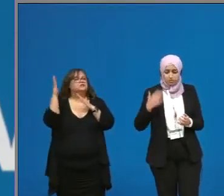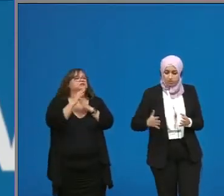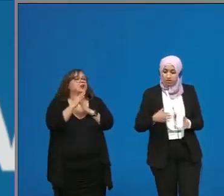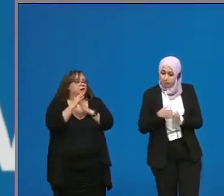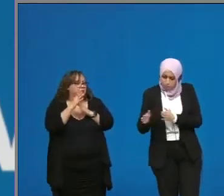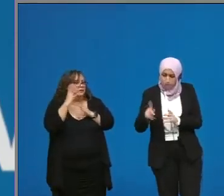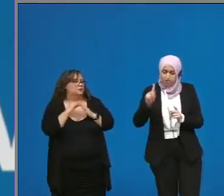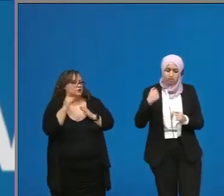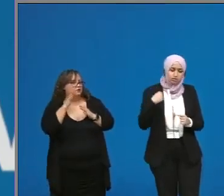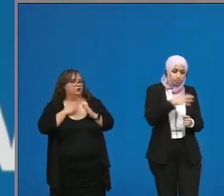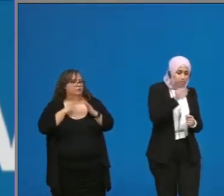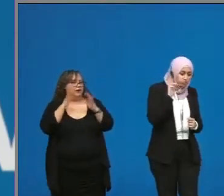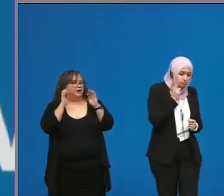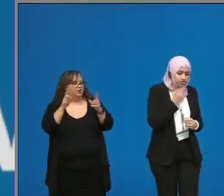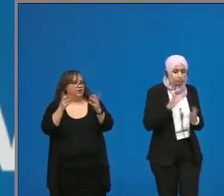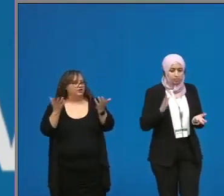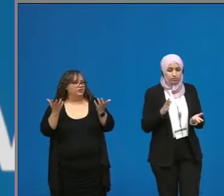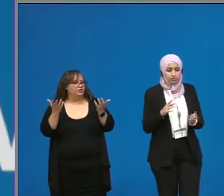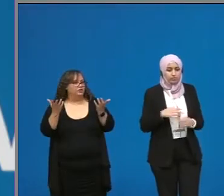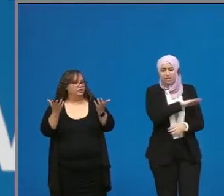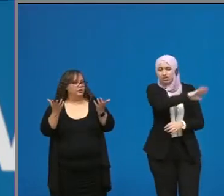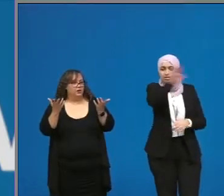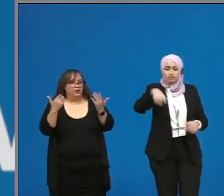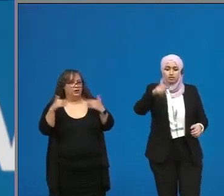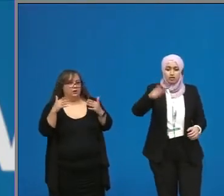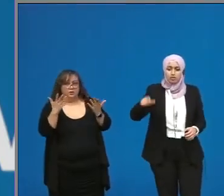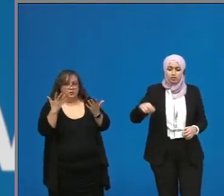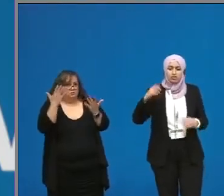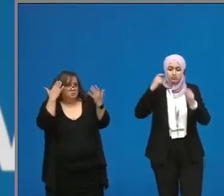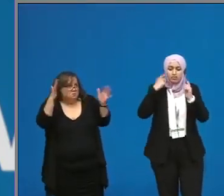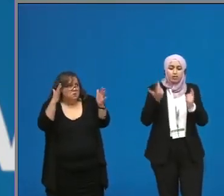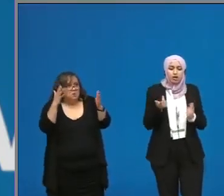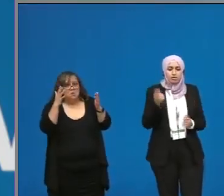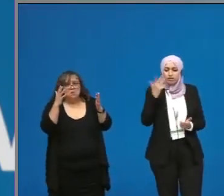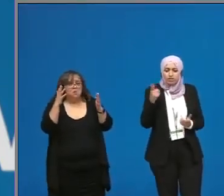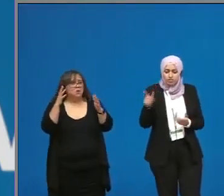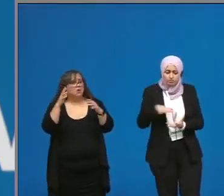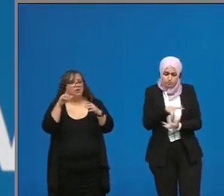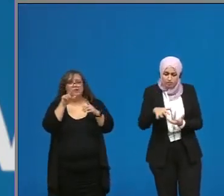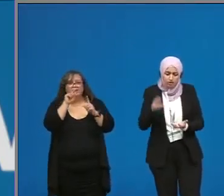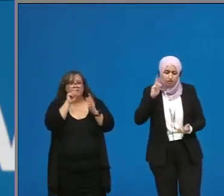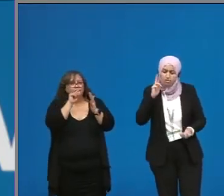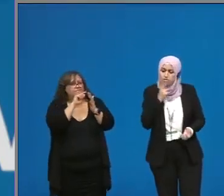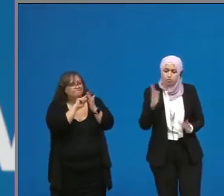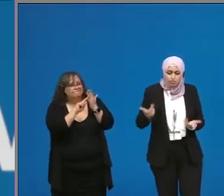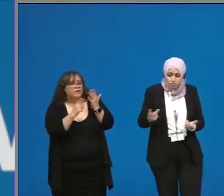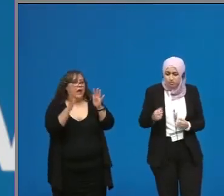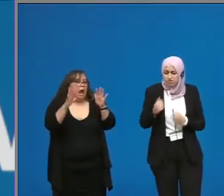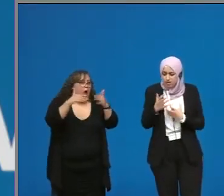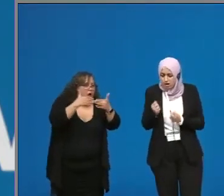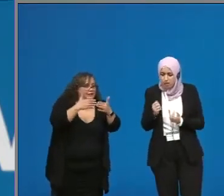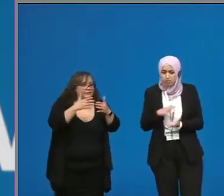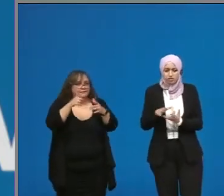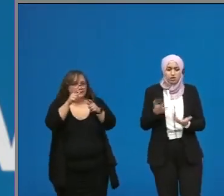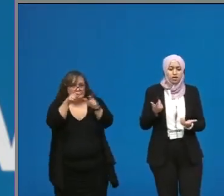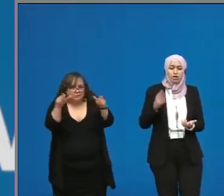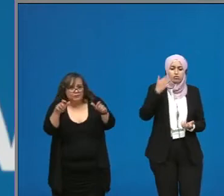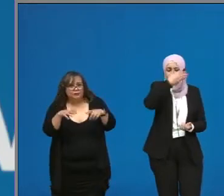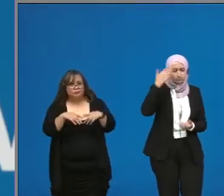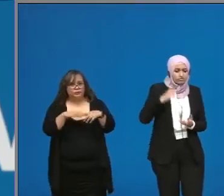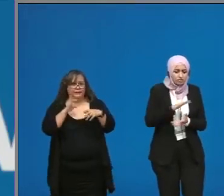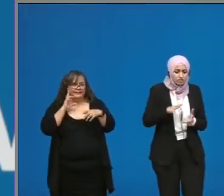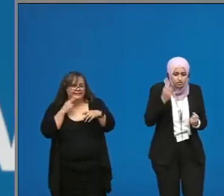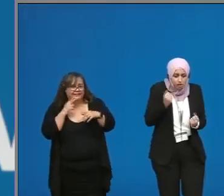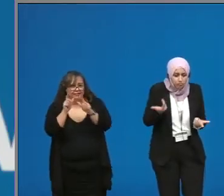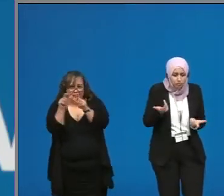the problems that deaf people face, or blind people, or autism, or Down syndrome, because they have not met them, they have not seen them. That's why